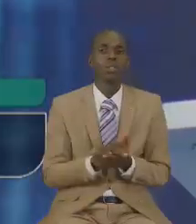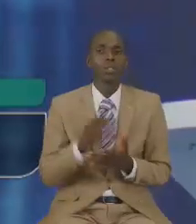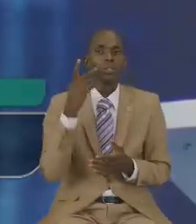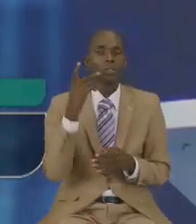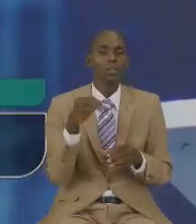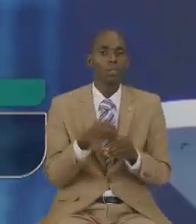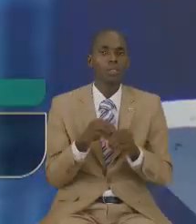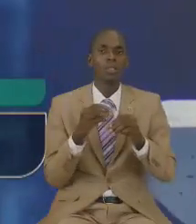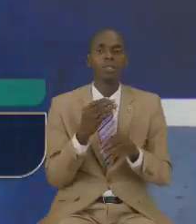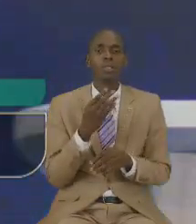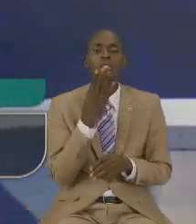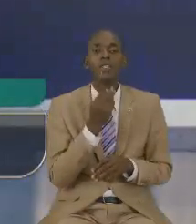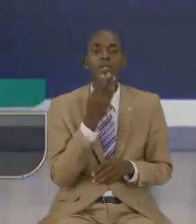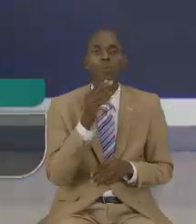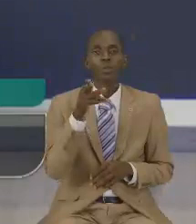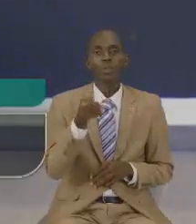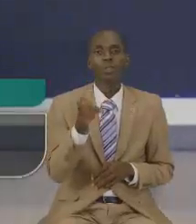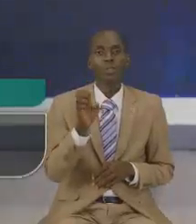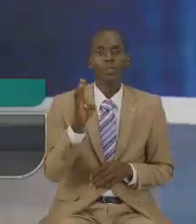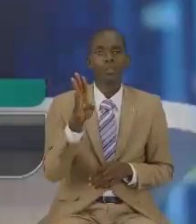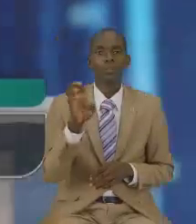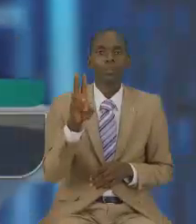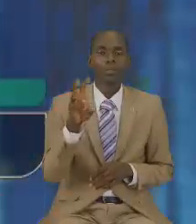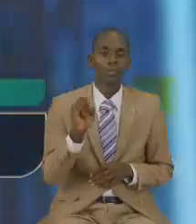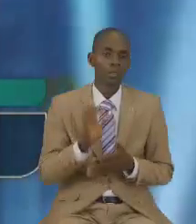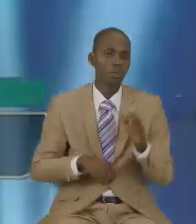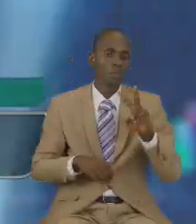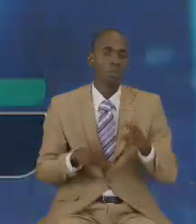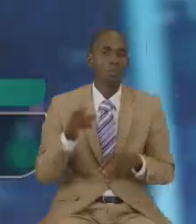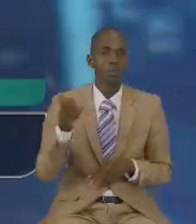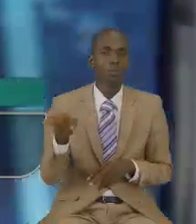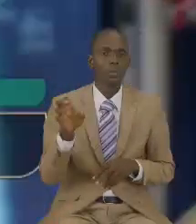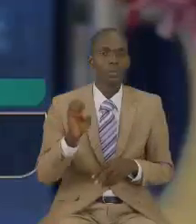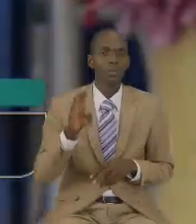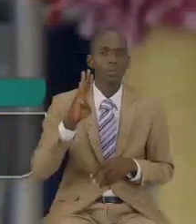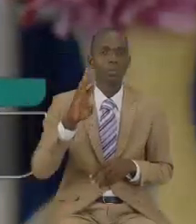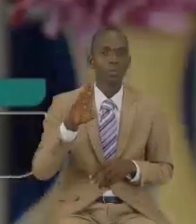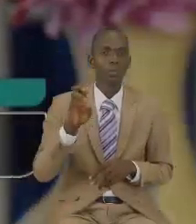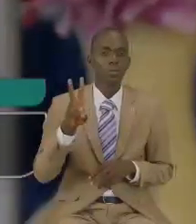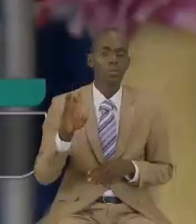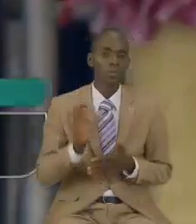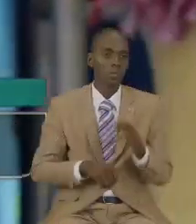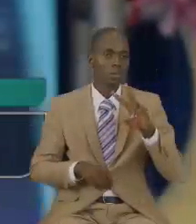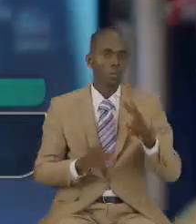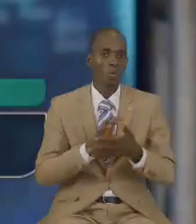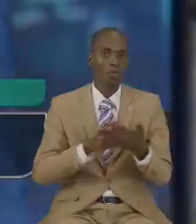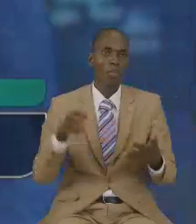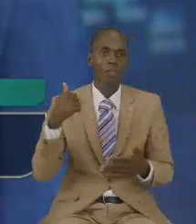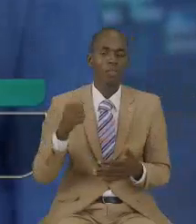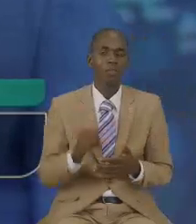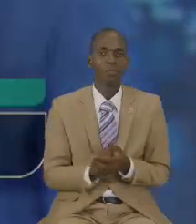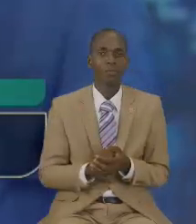at Hebrews chapter 2, and I'm reading from verse 10. Hebrews chapter 2, we're reading from verse